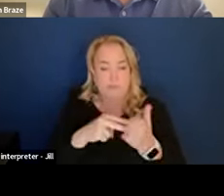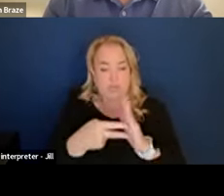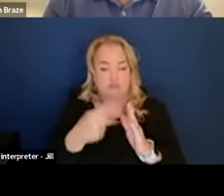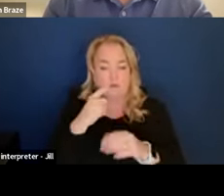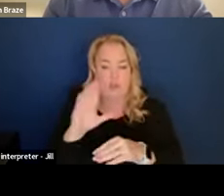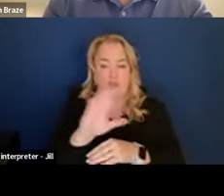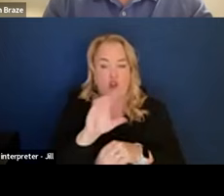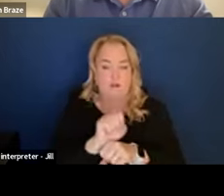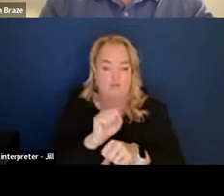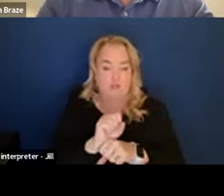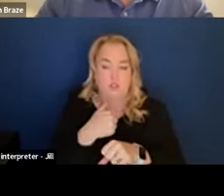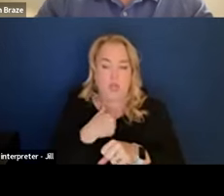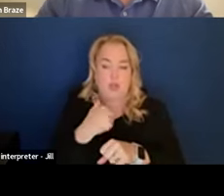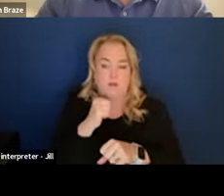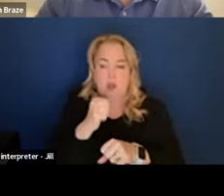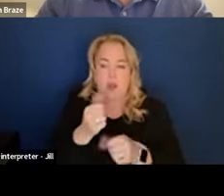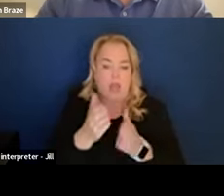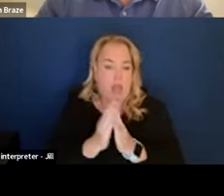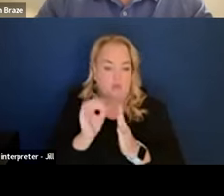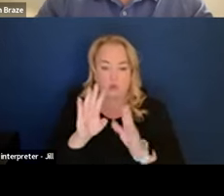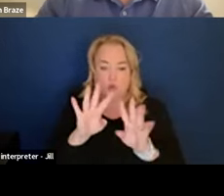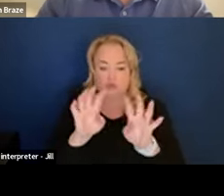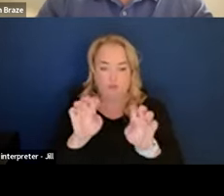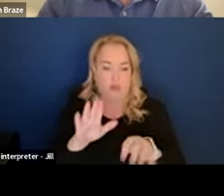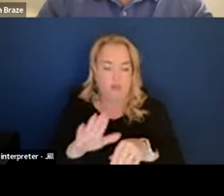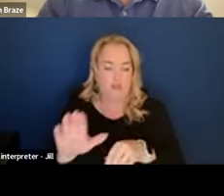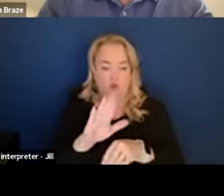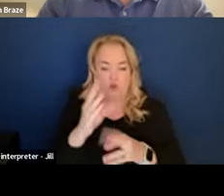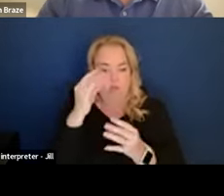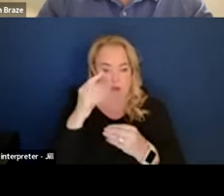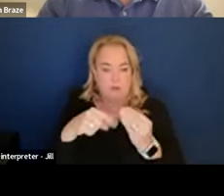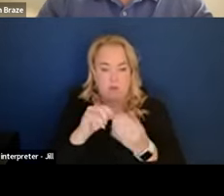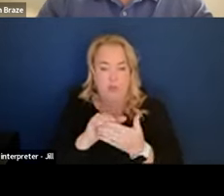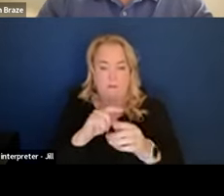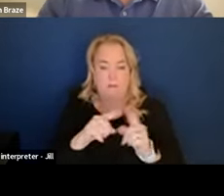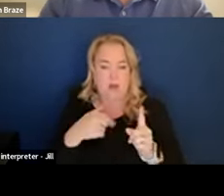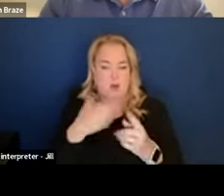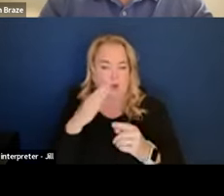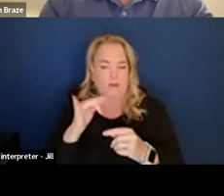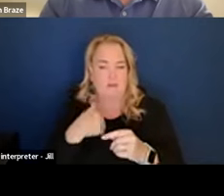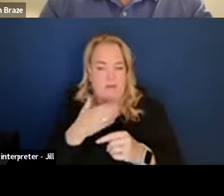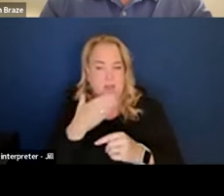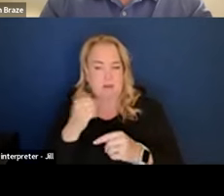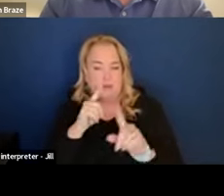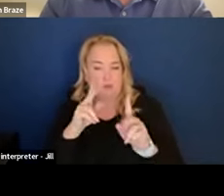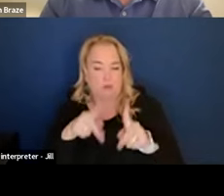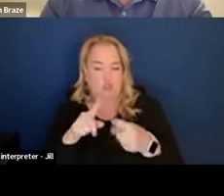something I've asked or surveyed our members to get their thoughts on. So I don't know if I'd be the best person to ask that question.